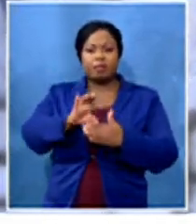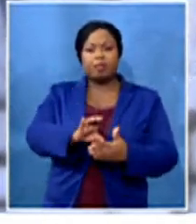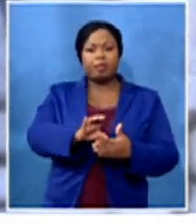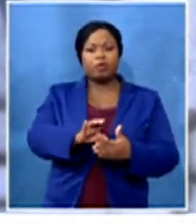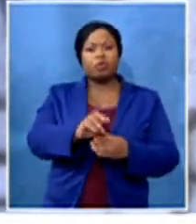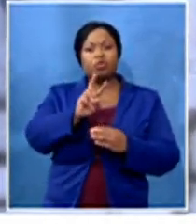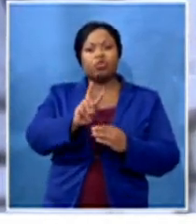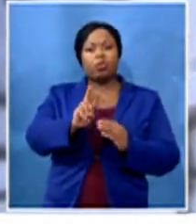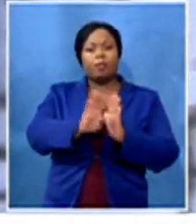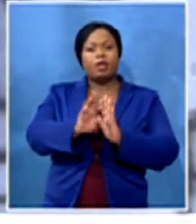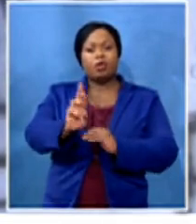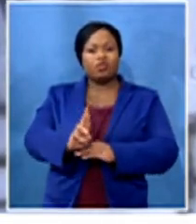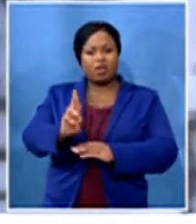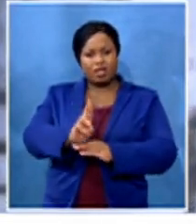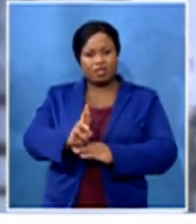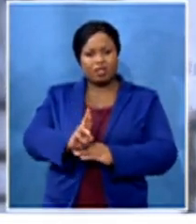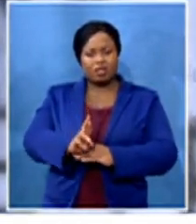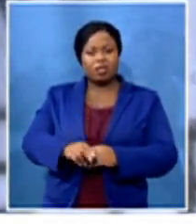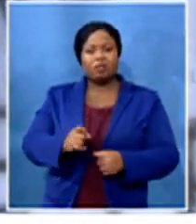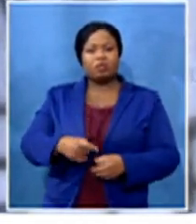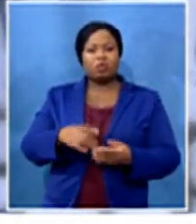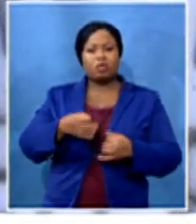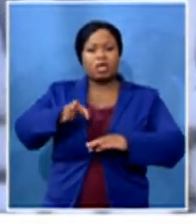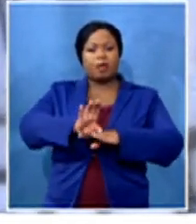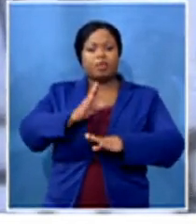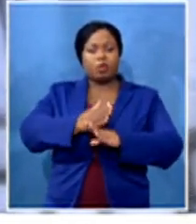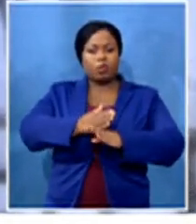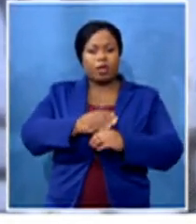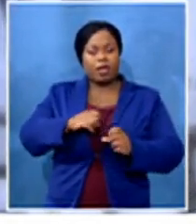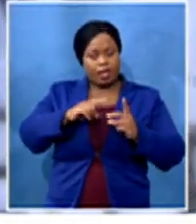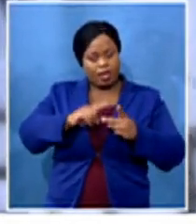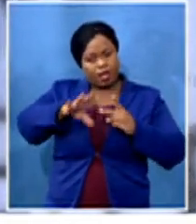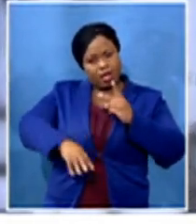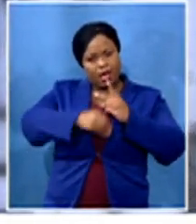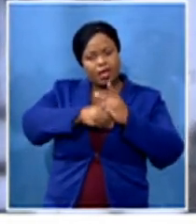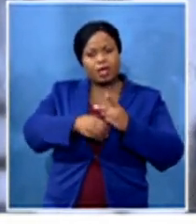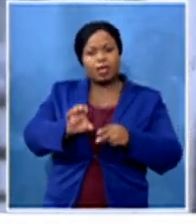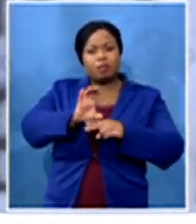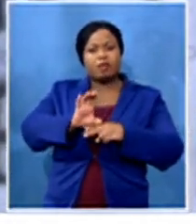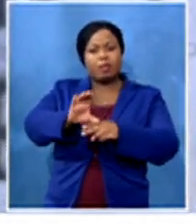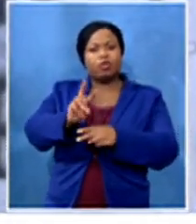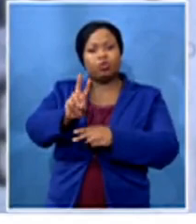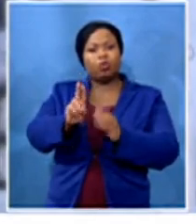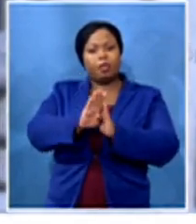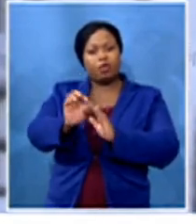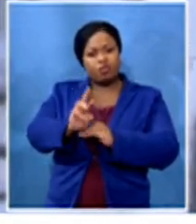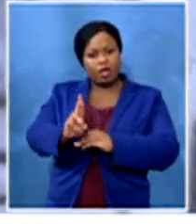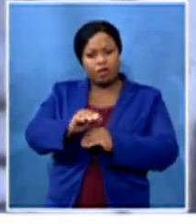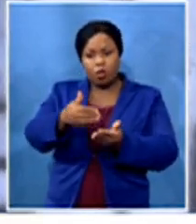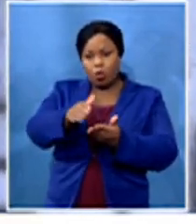around 2 billion rand just as working capital, and another 2 billion rand to allow them to